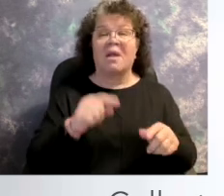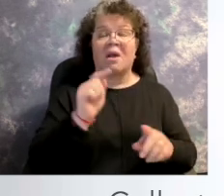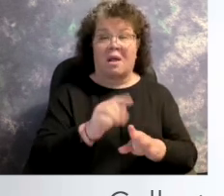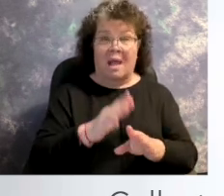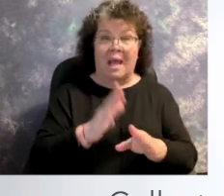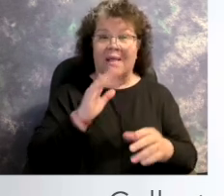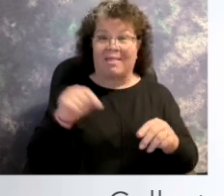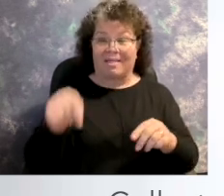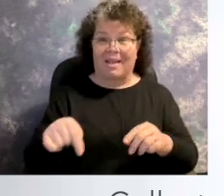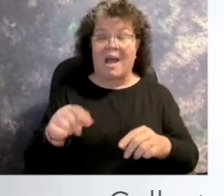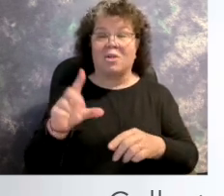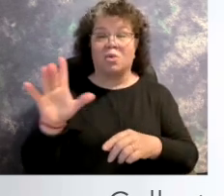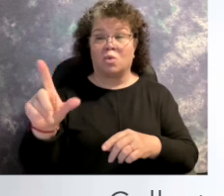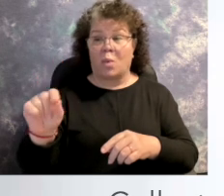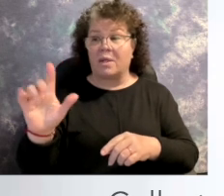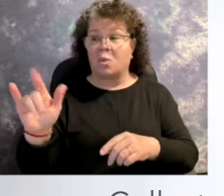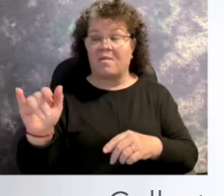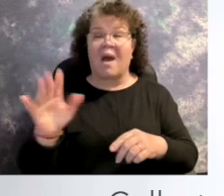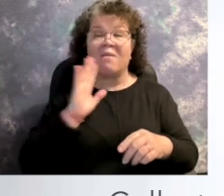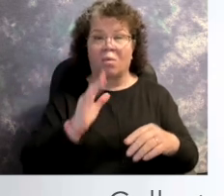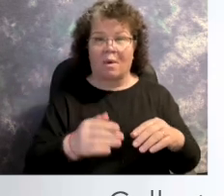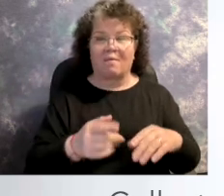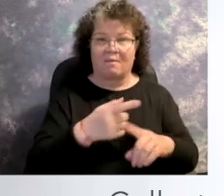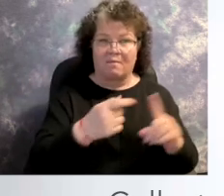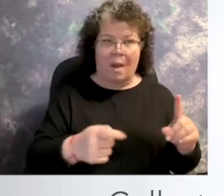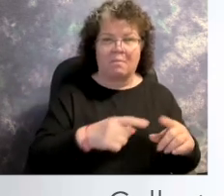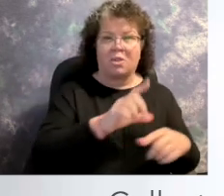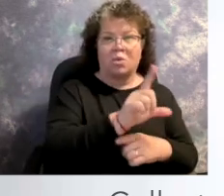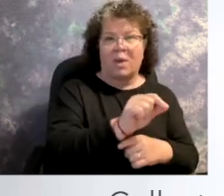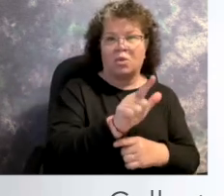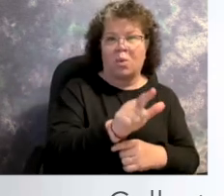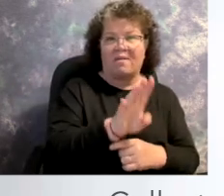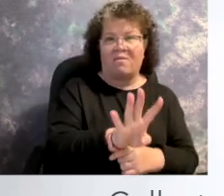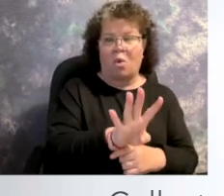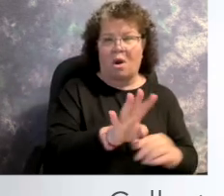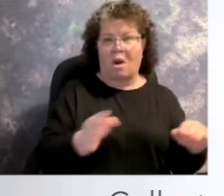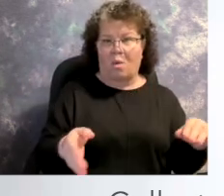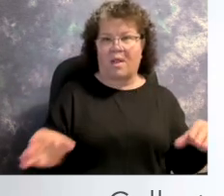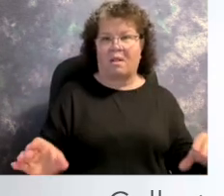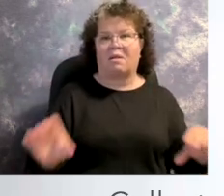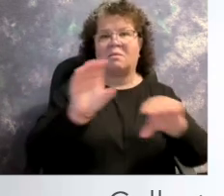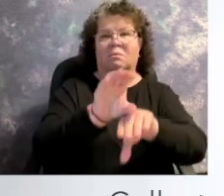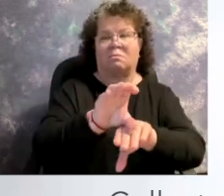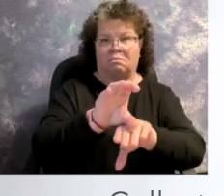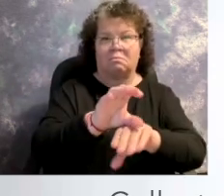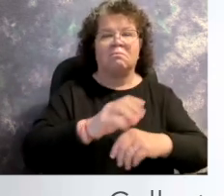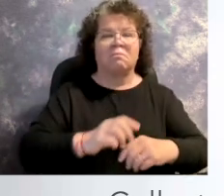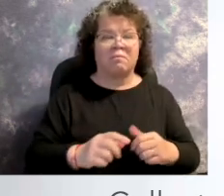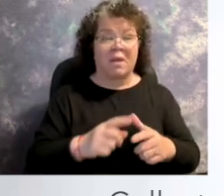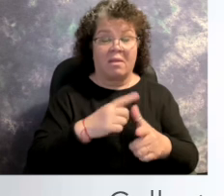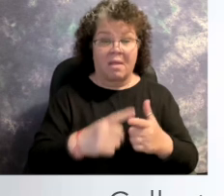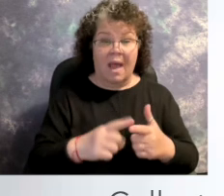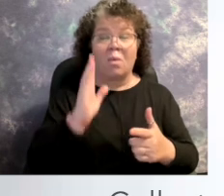CT Rocks work plan and will be the basis for future ones. And lastly, we request for CT Rocks at